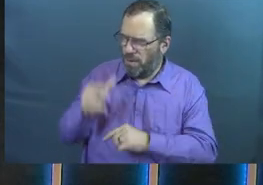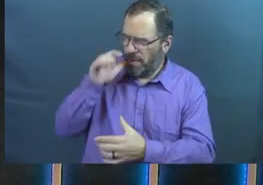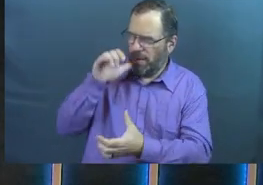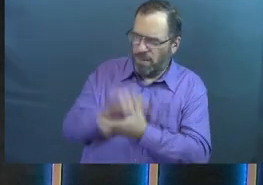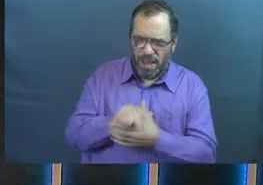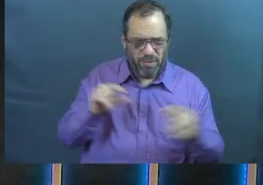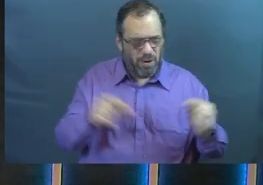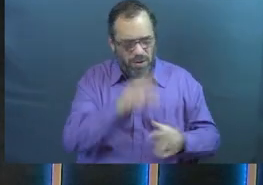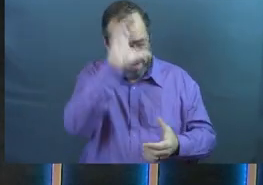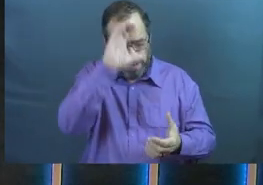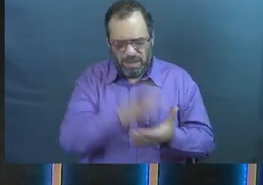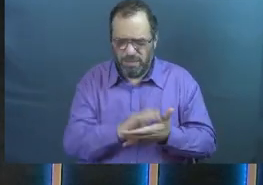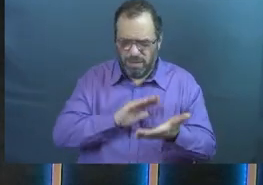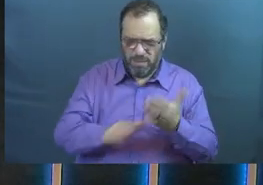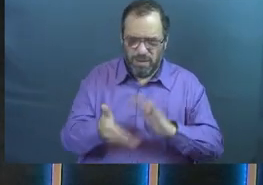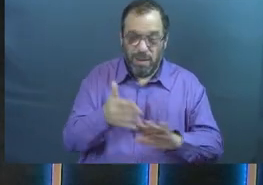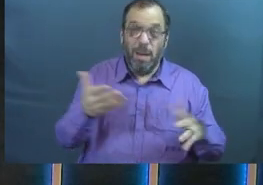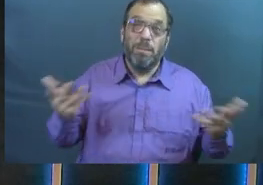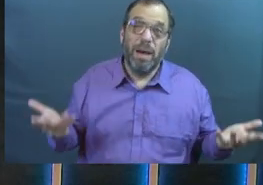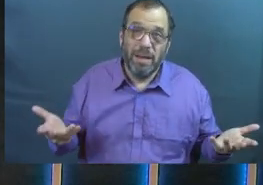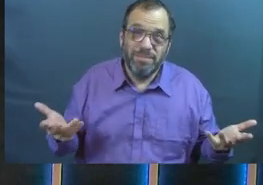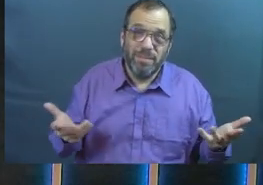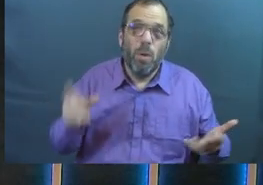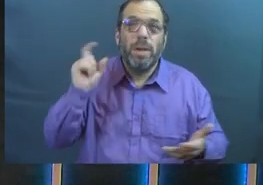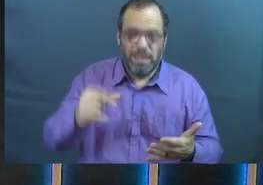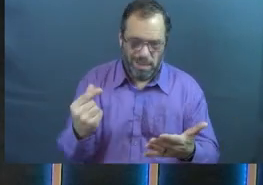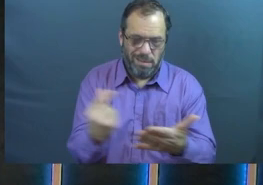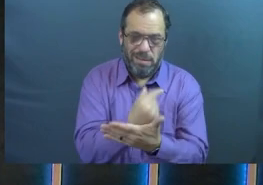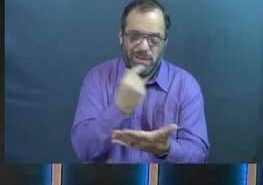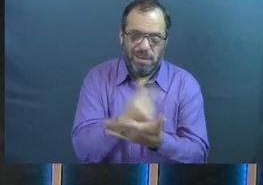need forgiveness anymore. But guess what? We need